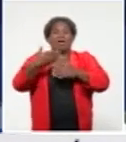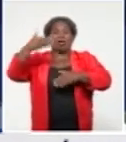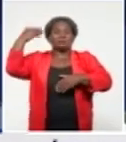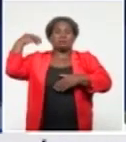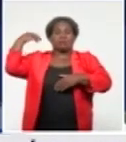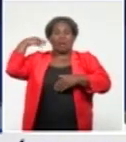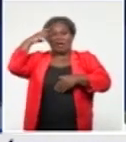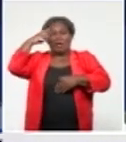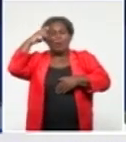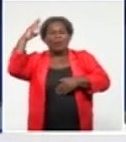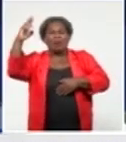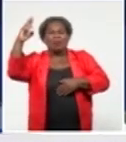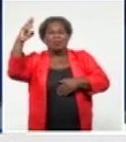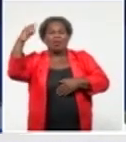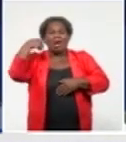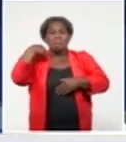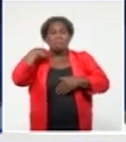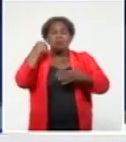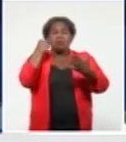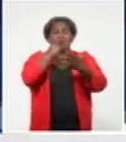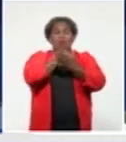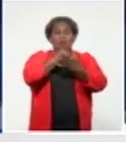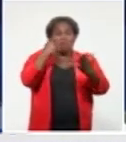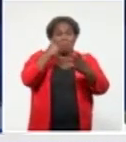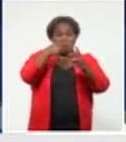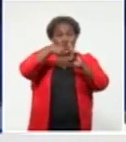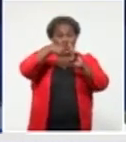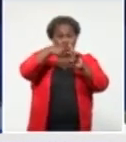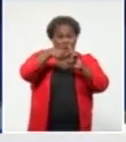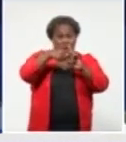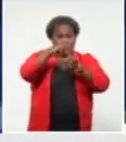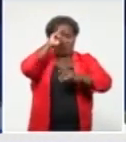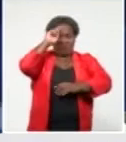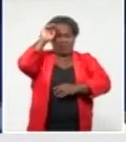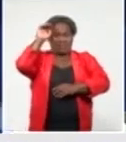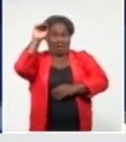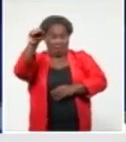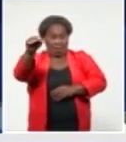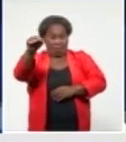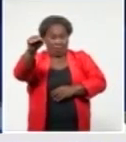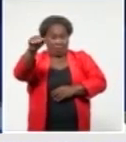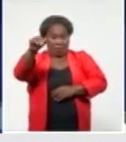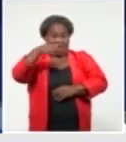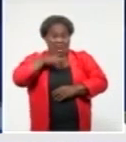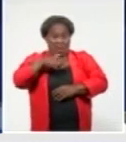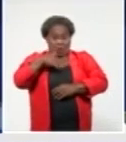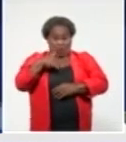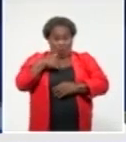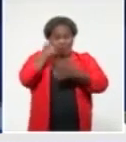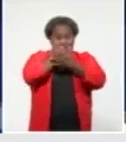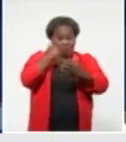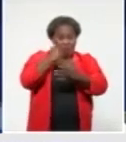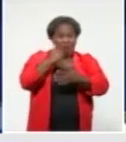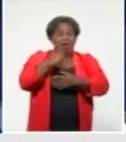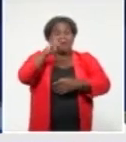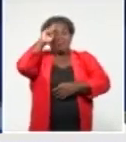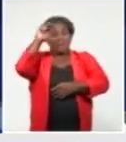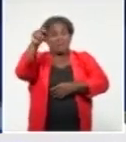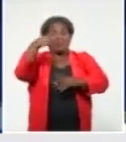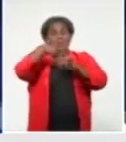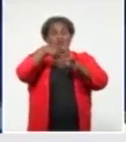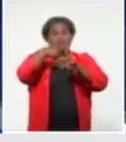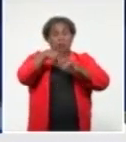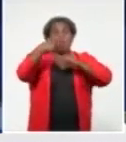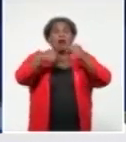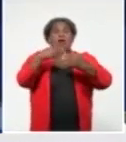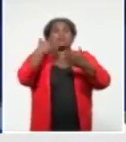today, we report 3 patients in critical conditions and 5 in serious conditions admitted in the ICUs, where the treatment protocols